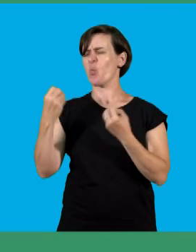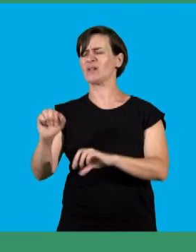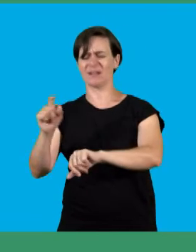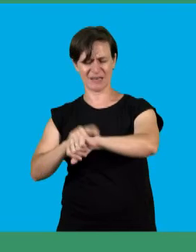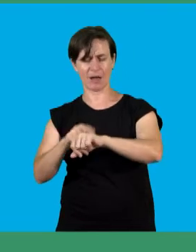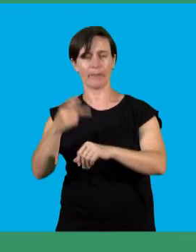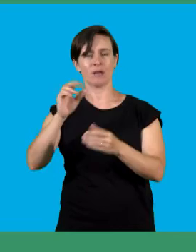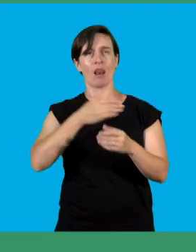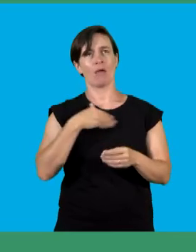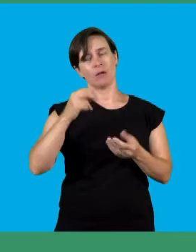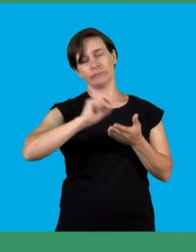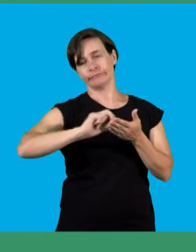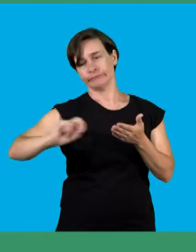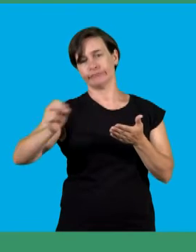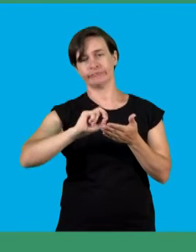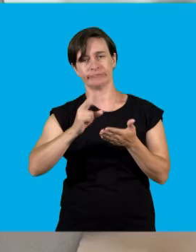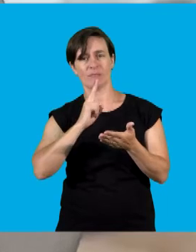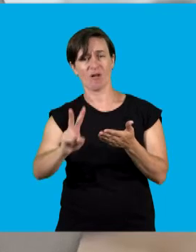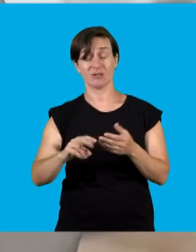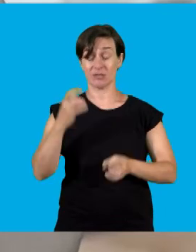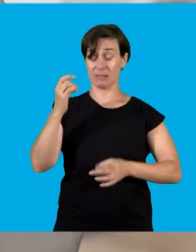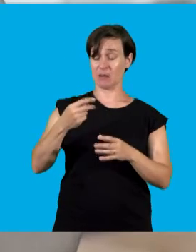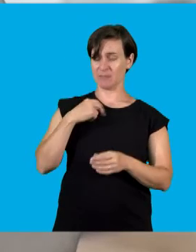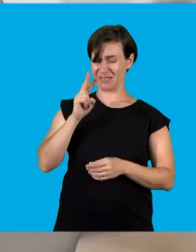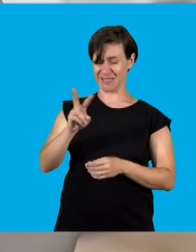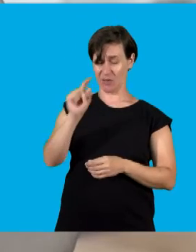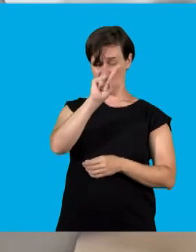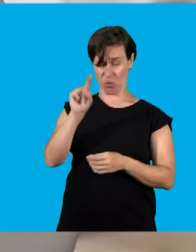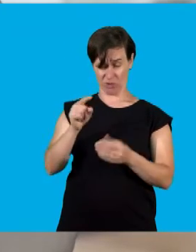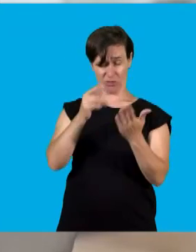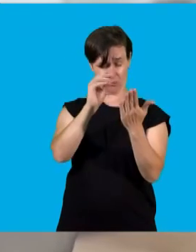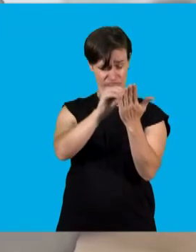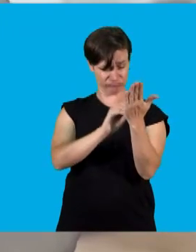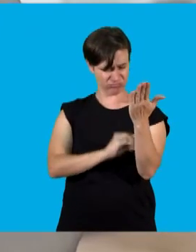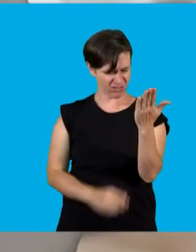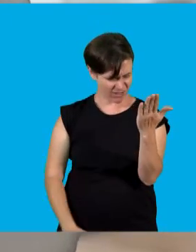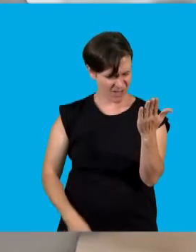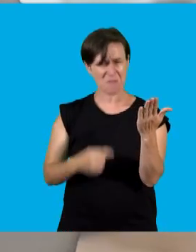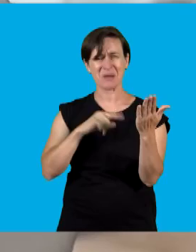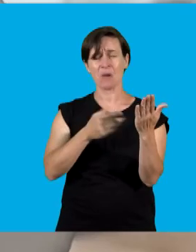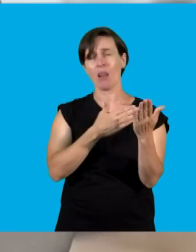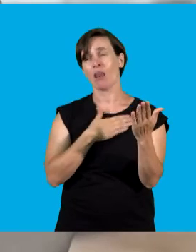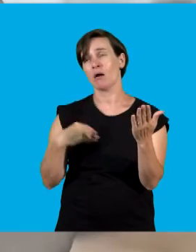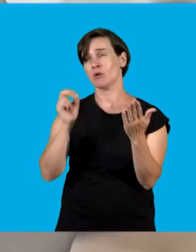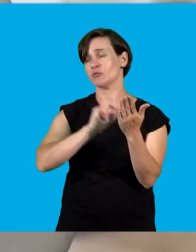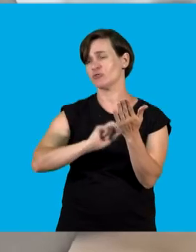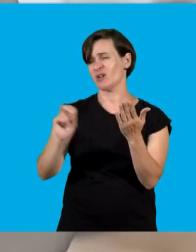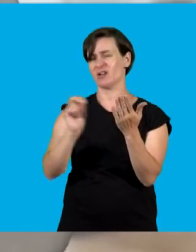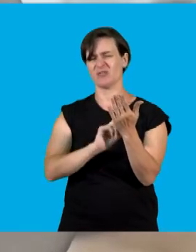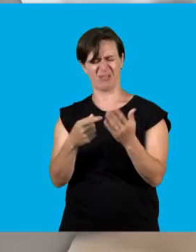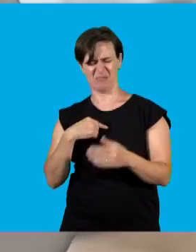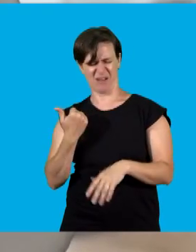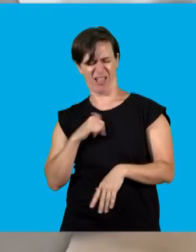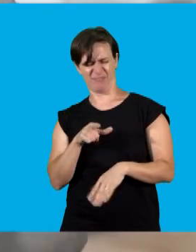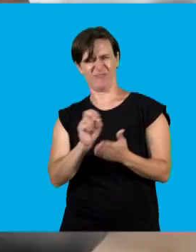money. So when you are ticking, it's easier. But the minute I see a questionnaire that wants me to write essays, long essays, then I might